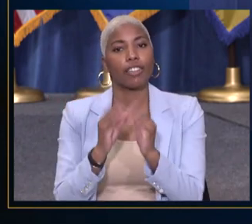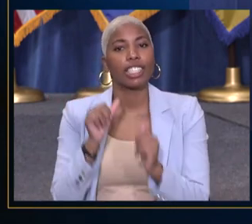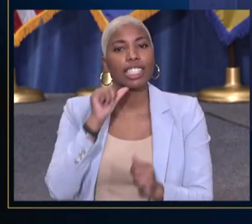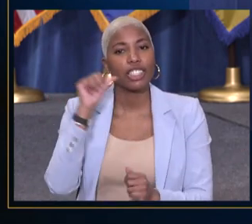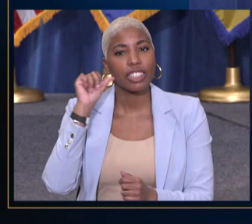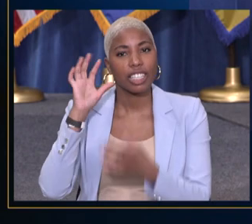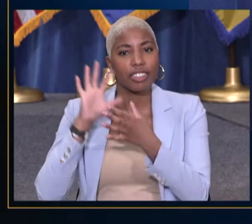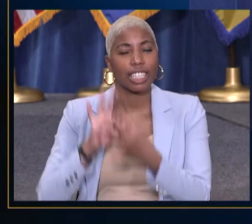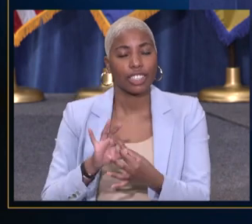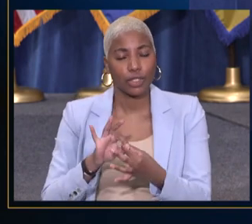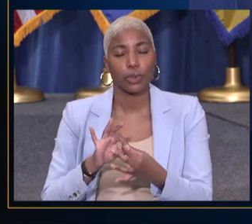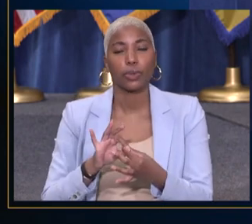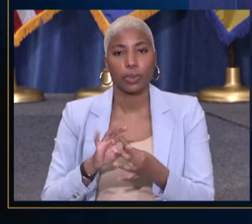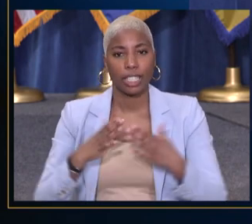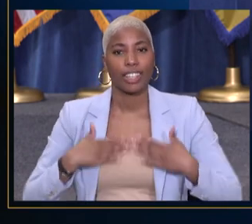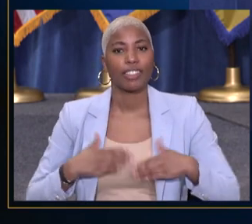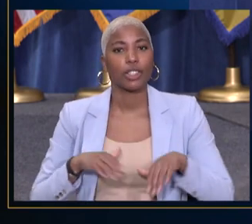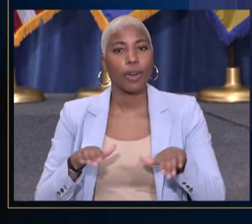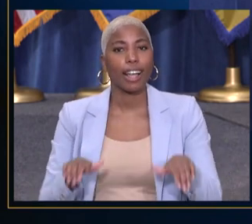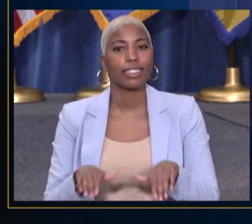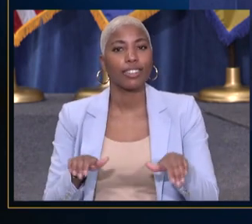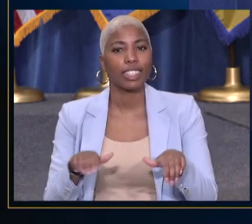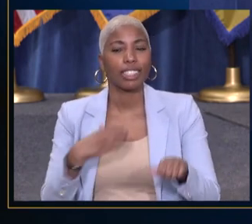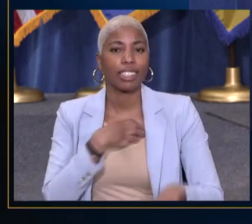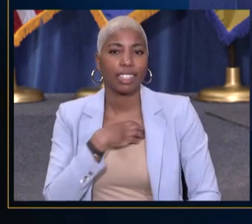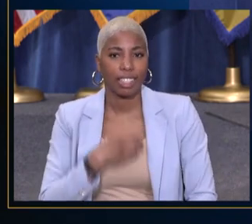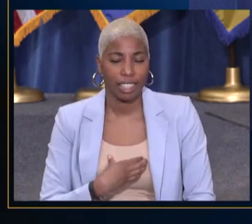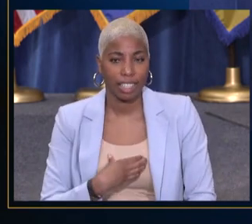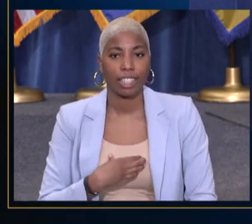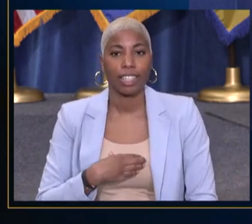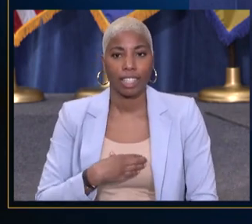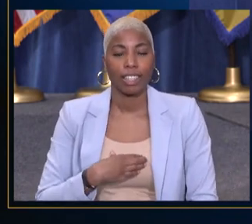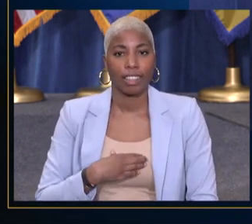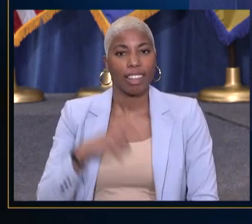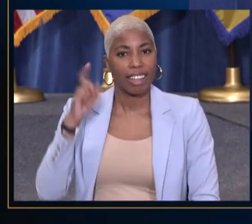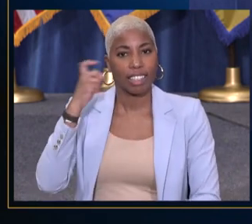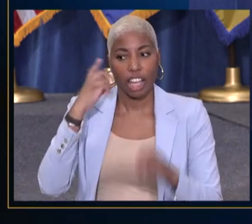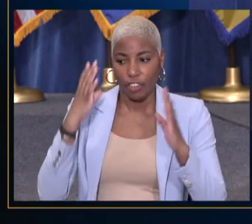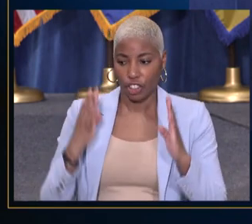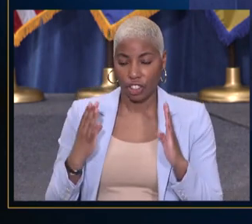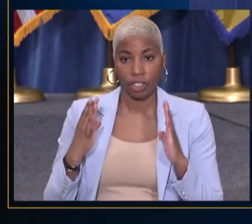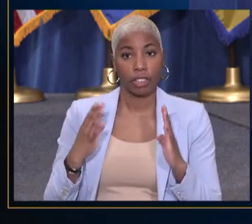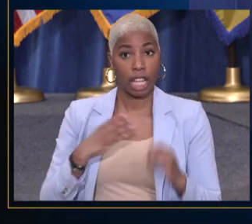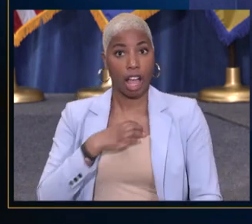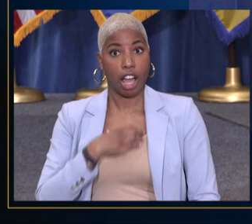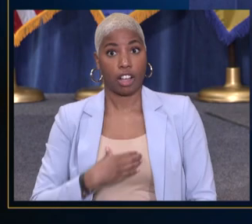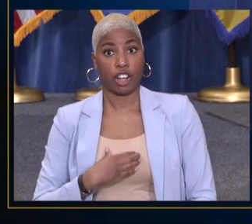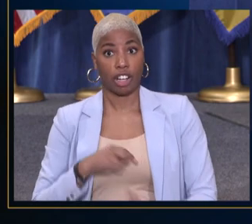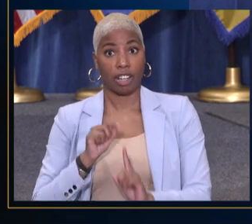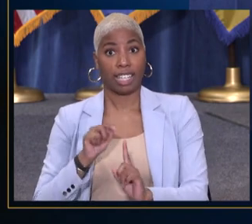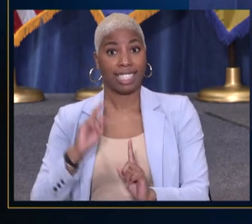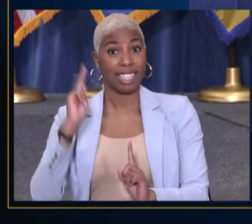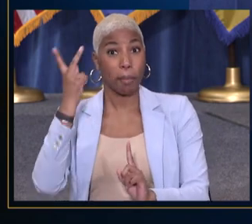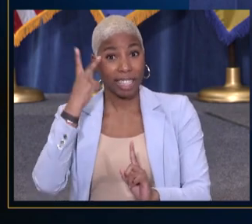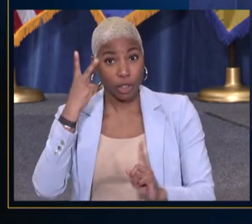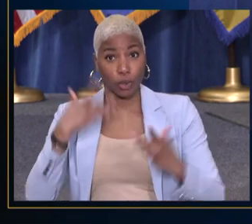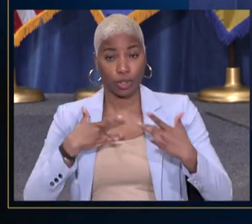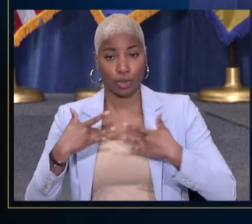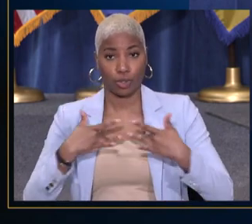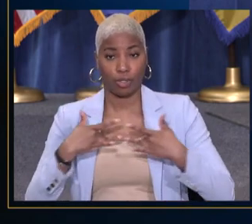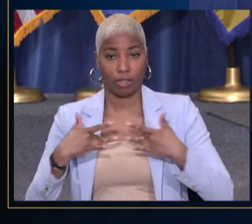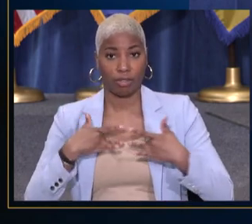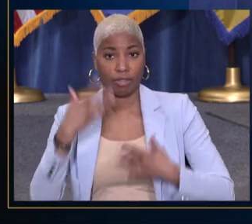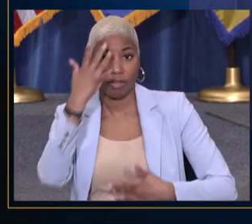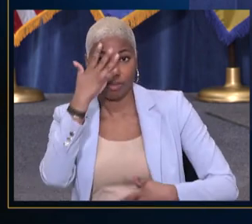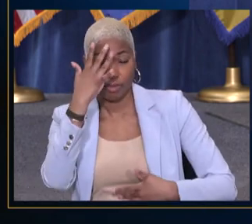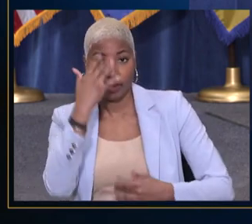and hunger, and Congressman McGovern used a quote that hunger is a political condition.